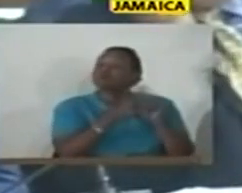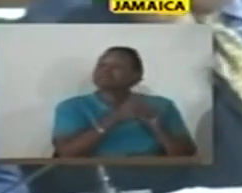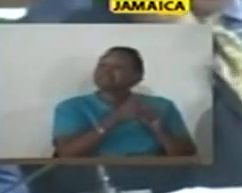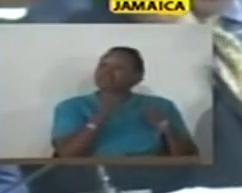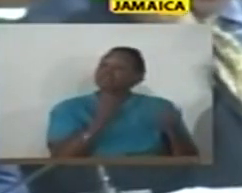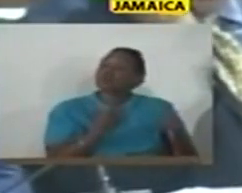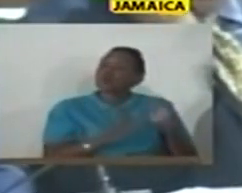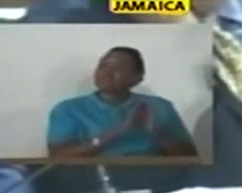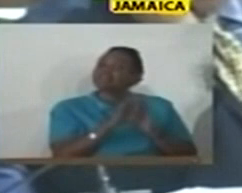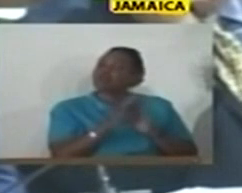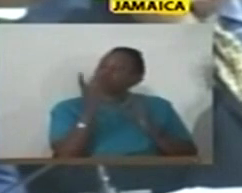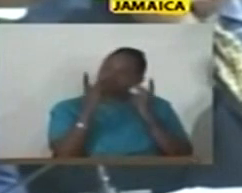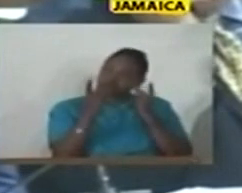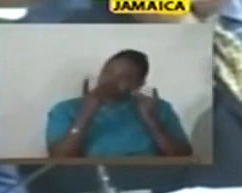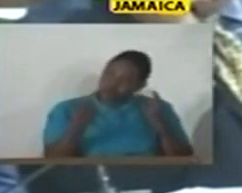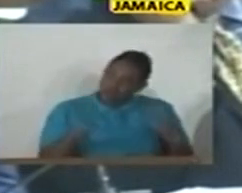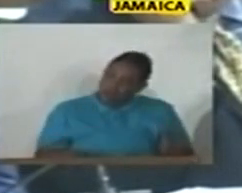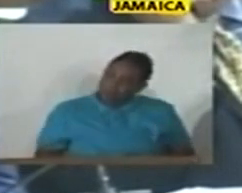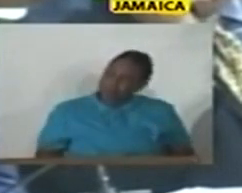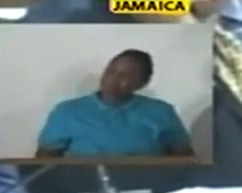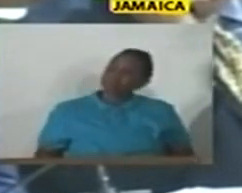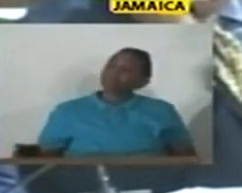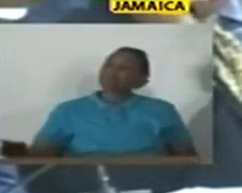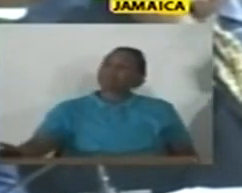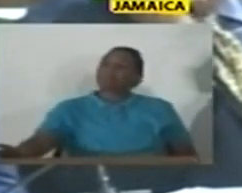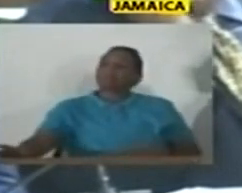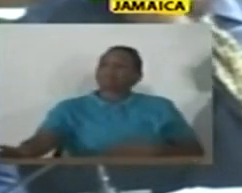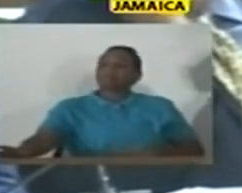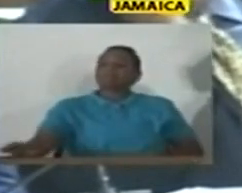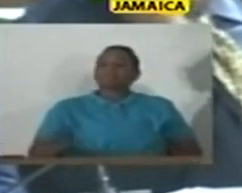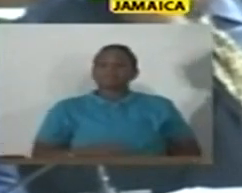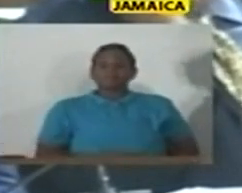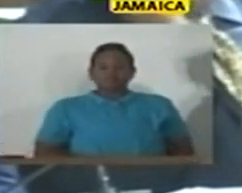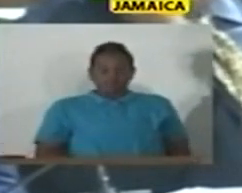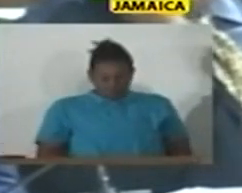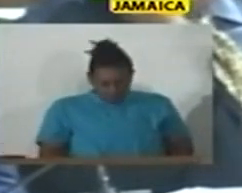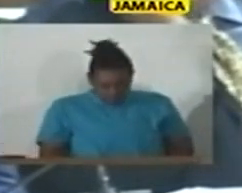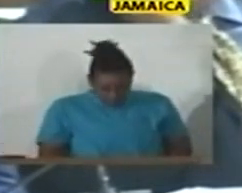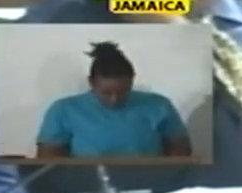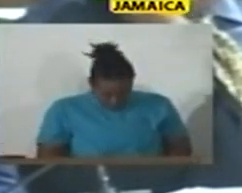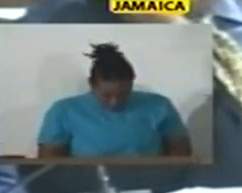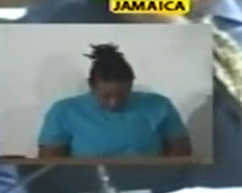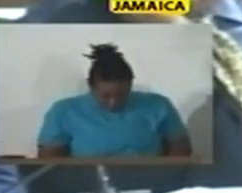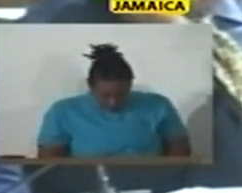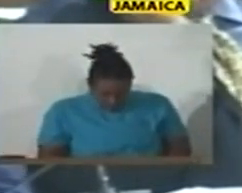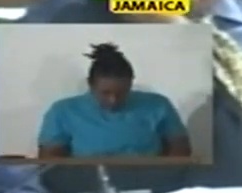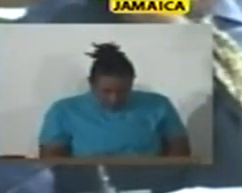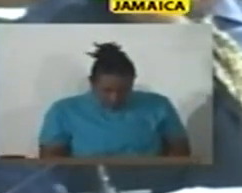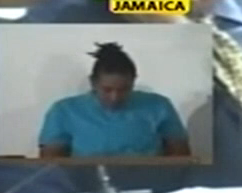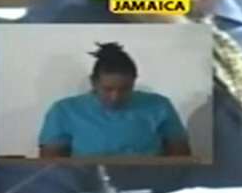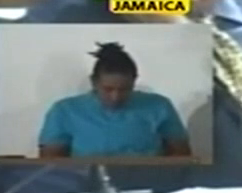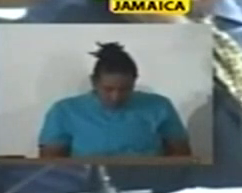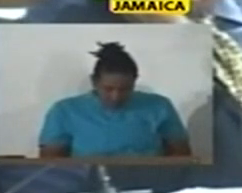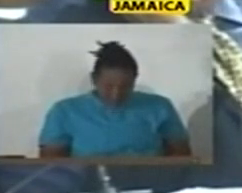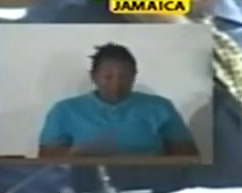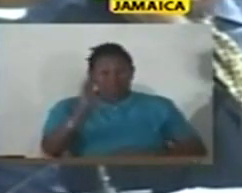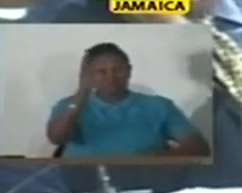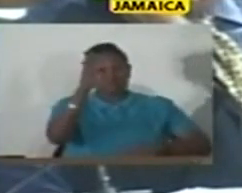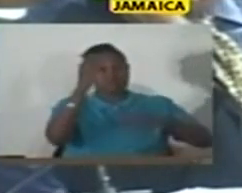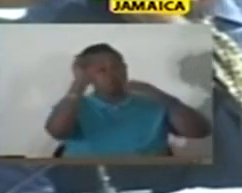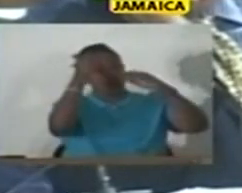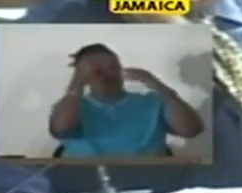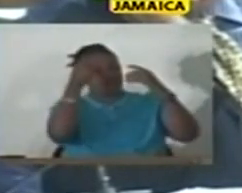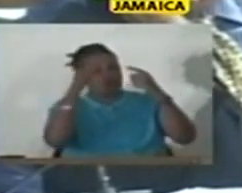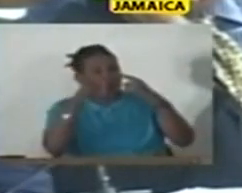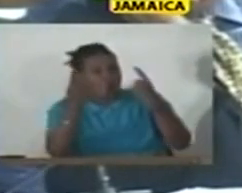being developed. Mr. Speaker, there seems to be clear alignment of government and the opposition